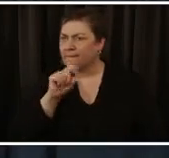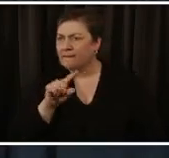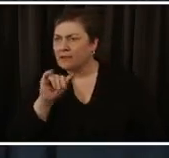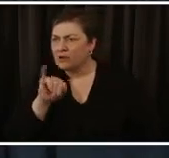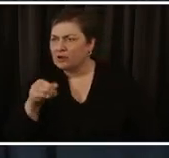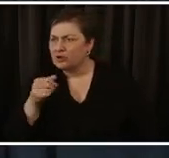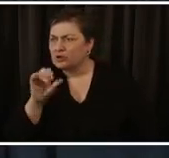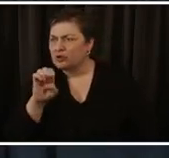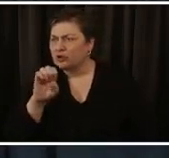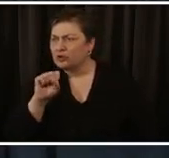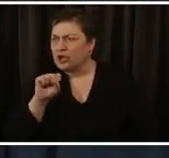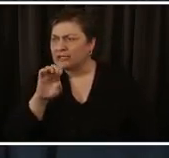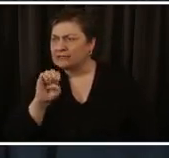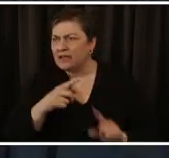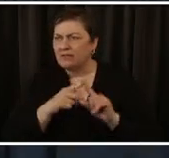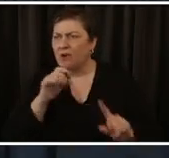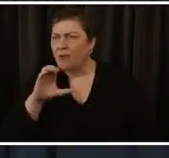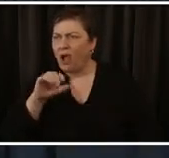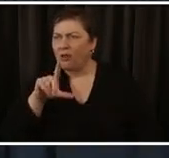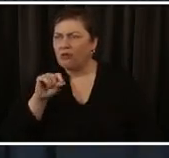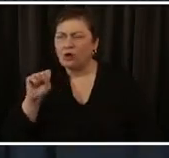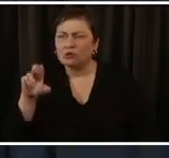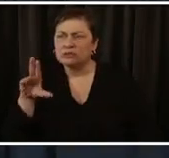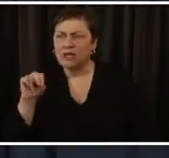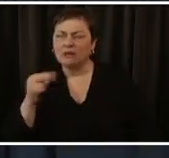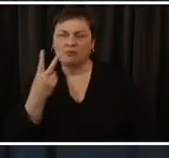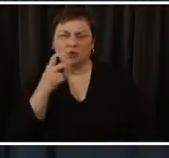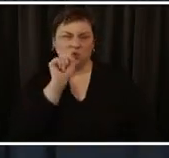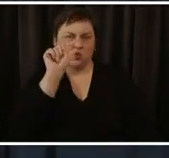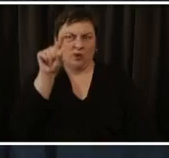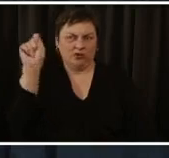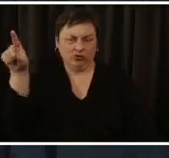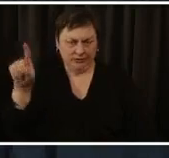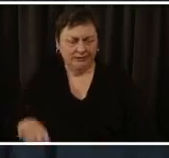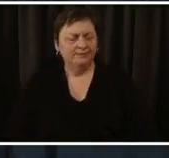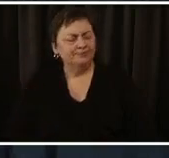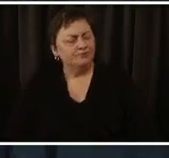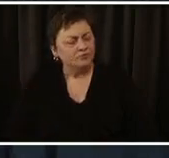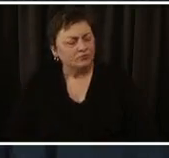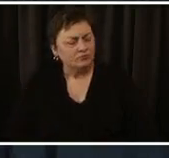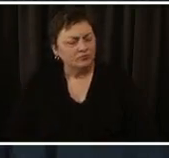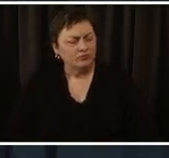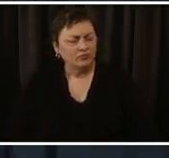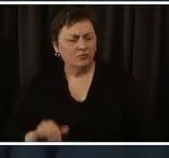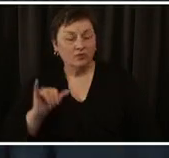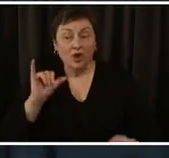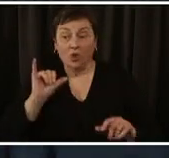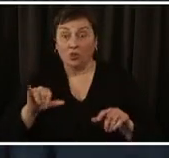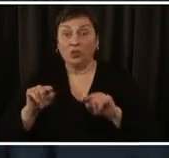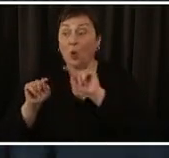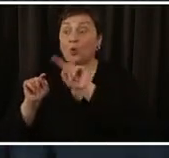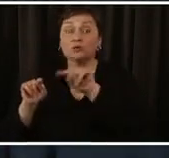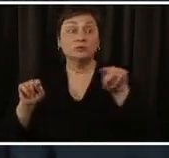Two questions for you and Dr. Herlihy. One, the decision to let these sites be walk-in sites,